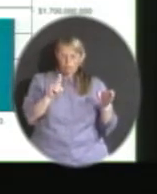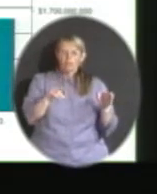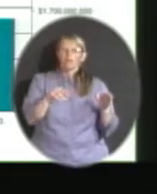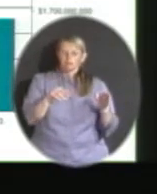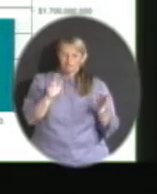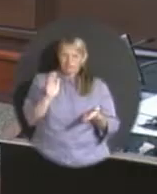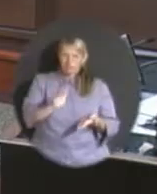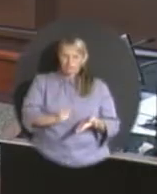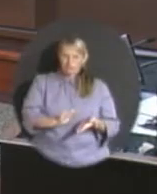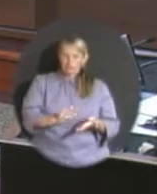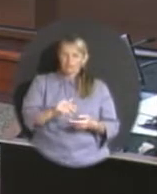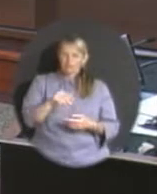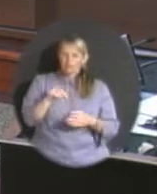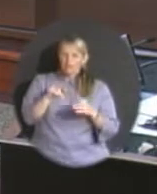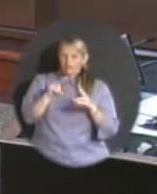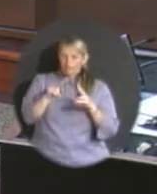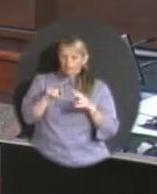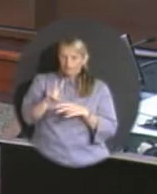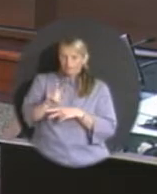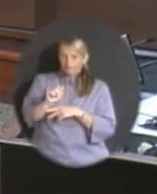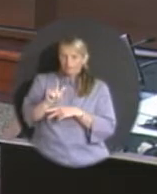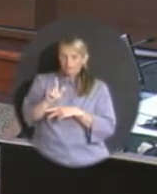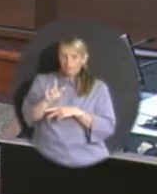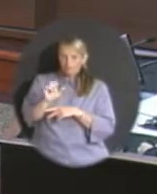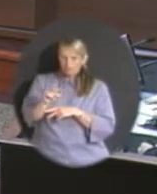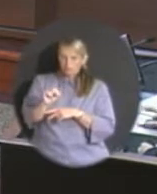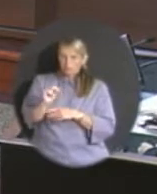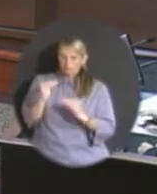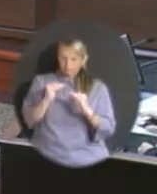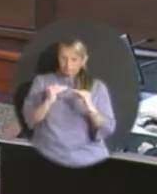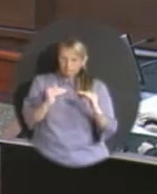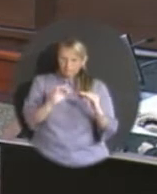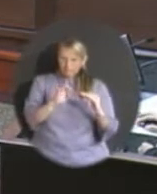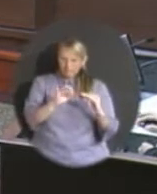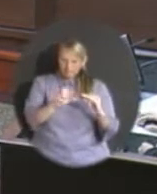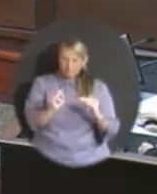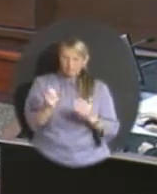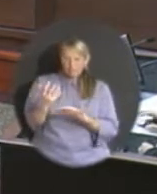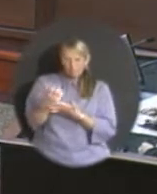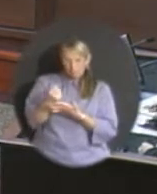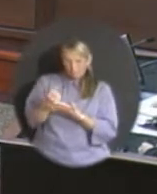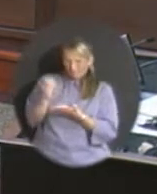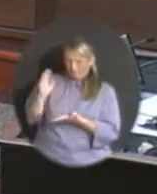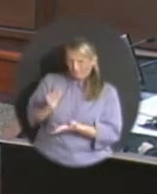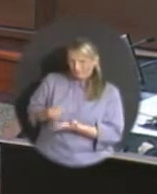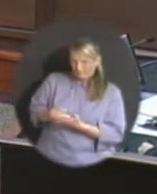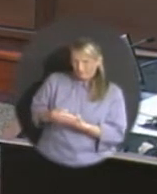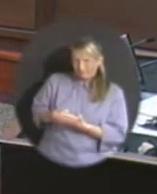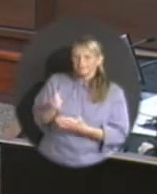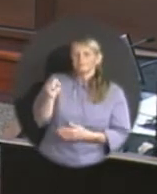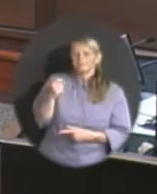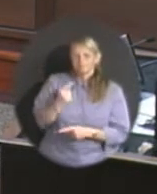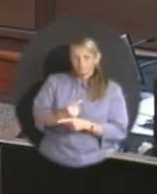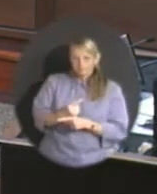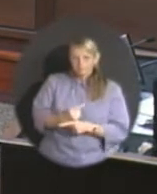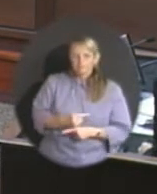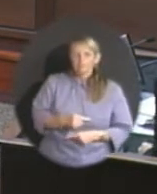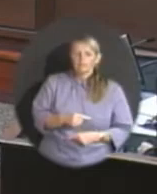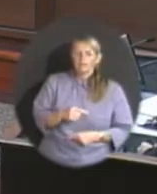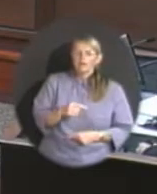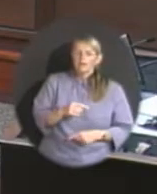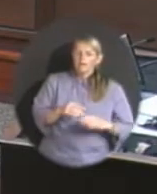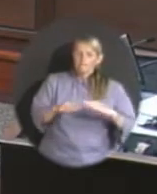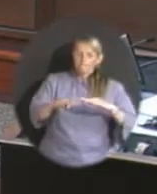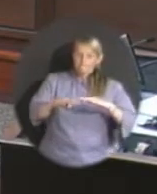and at 8 mills, it raises less money. Absolutely does. Okay. Mm-hmm. Base state aid per pupil in the last